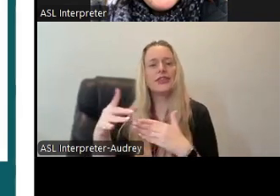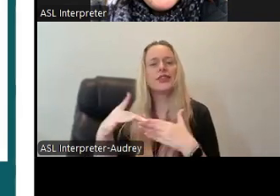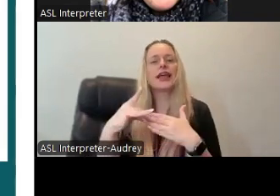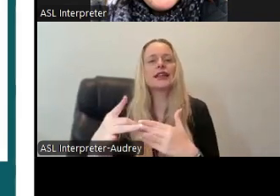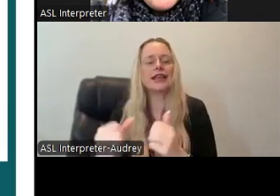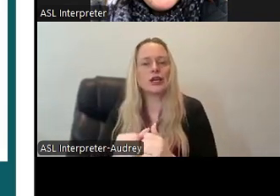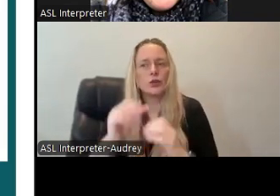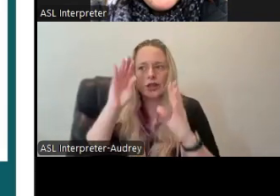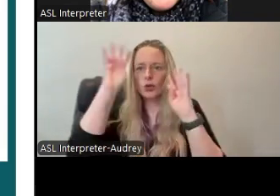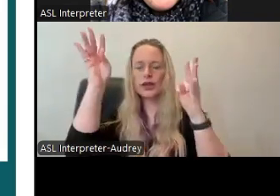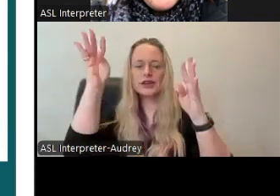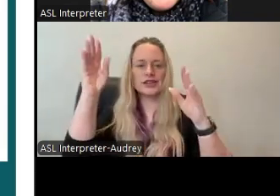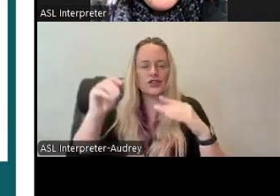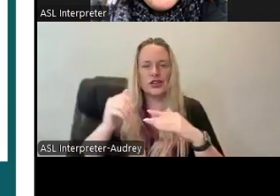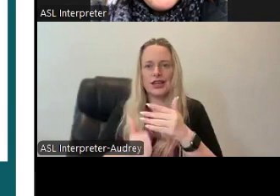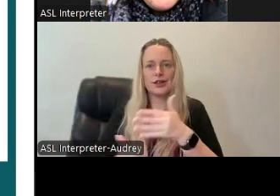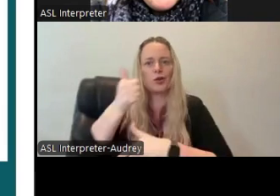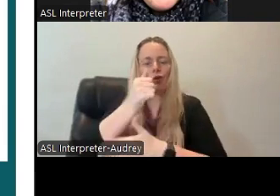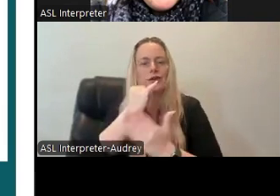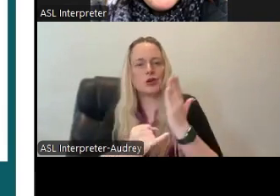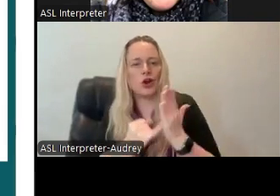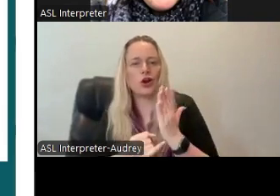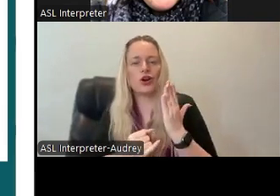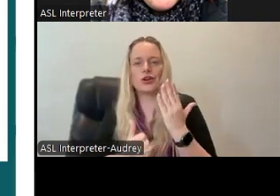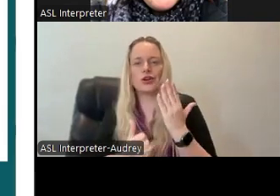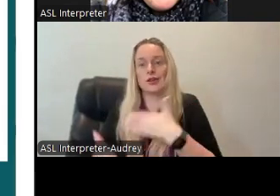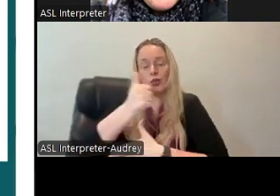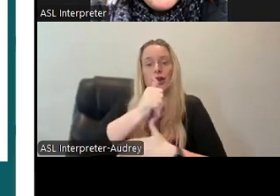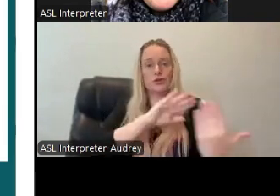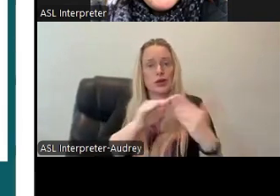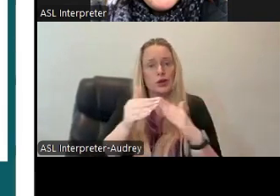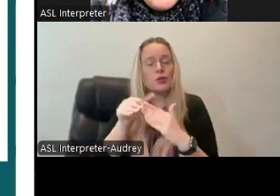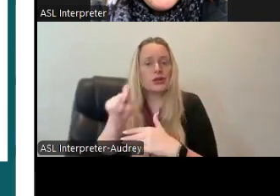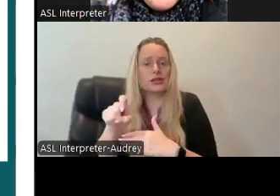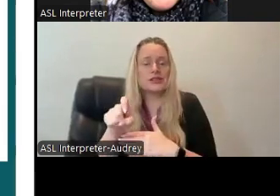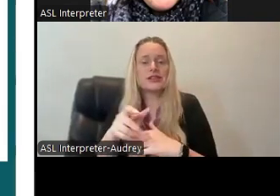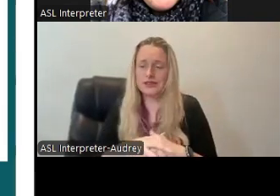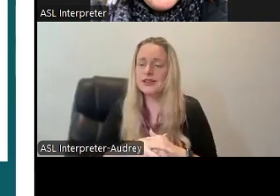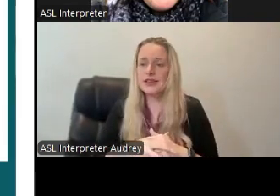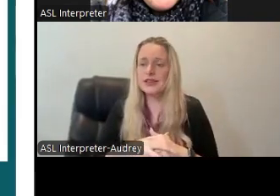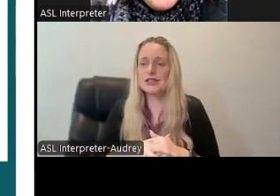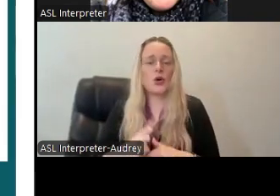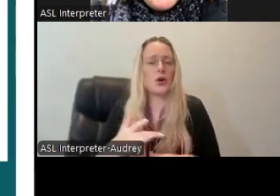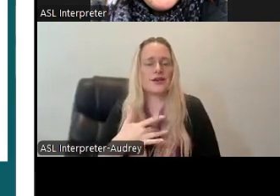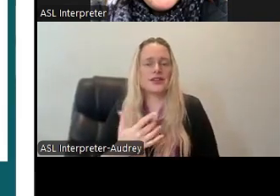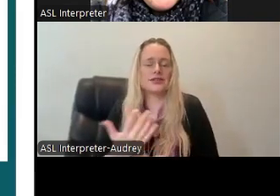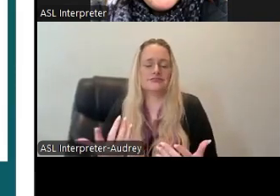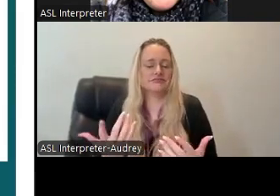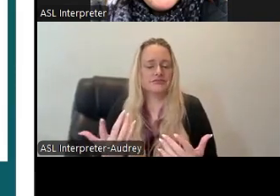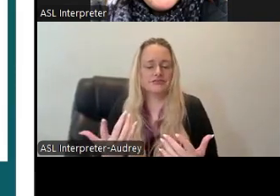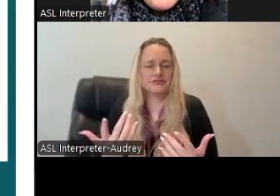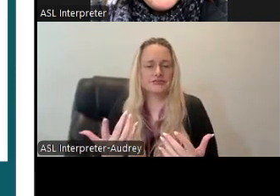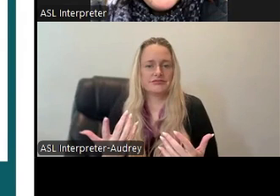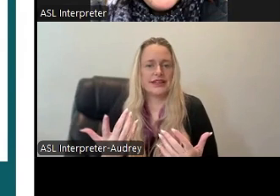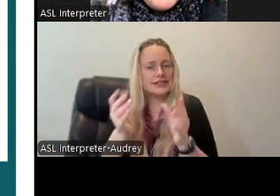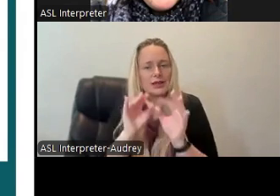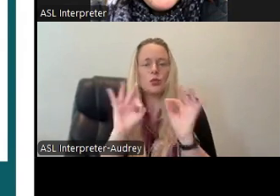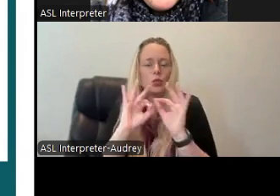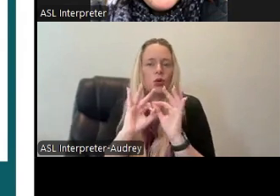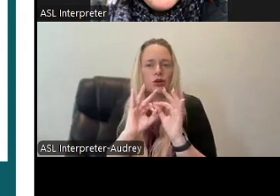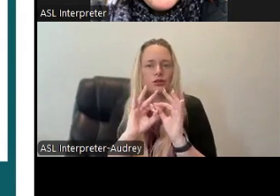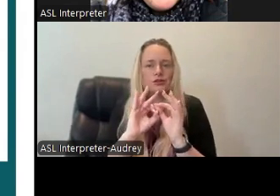creativity and they put art and the needs of a community at the forefront. I think it's just one of those things that's noteworthy and